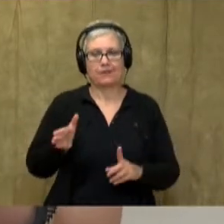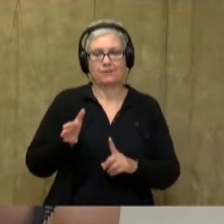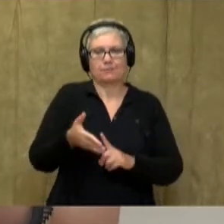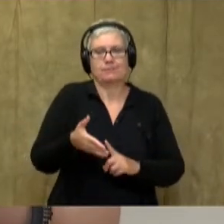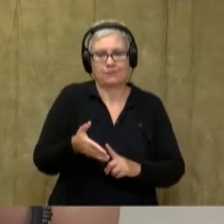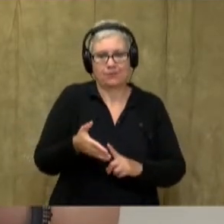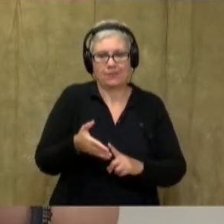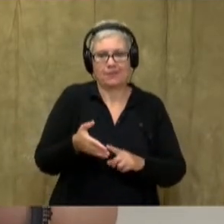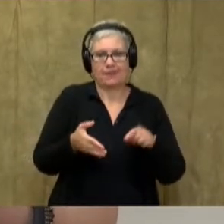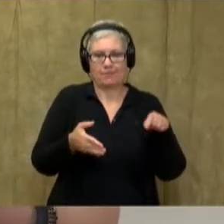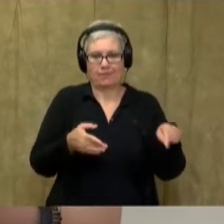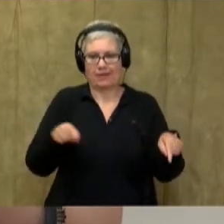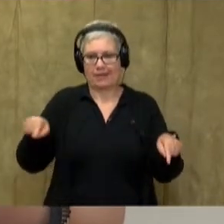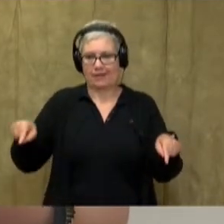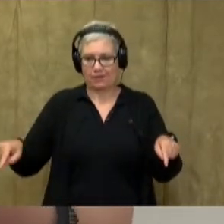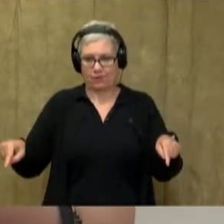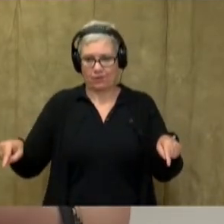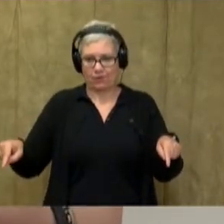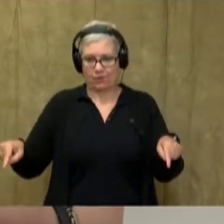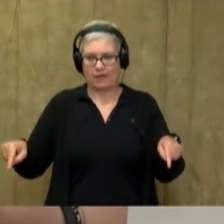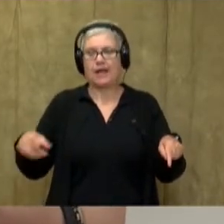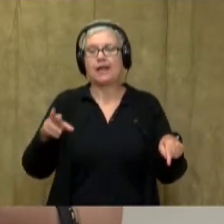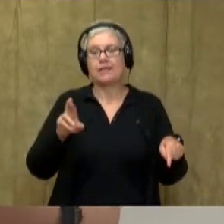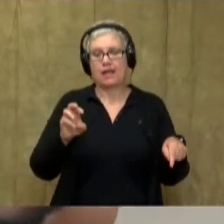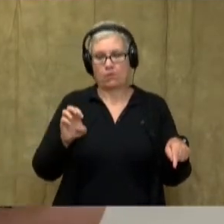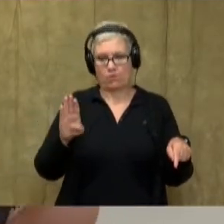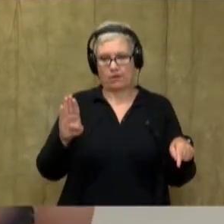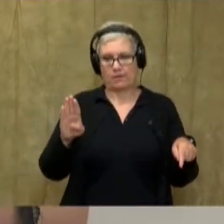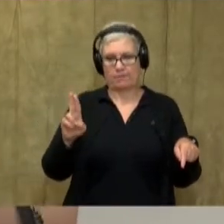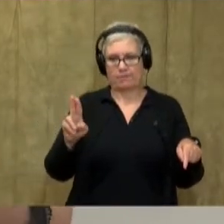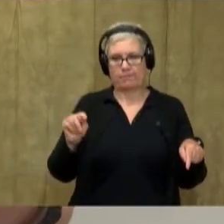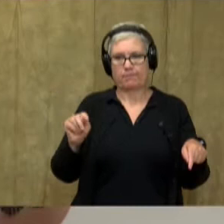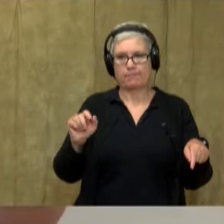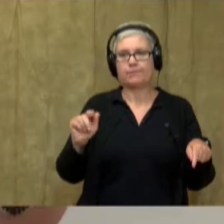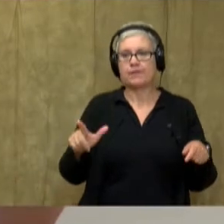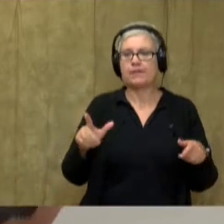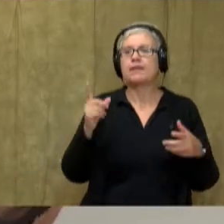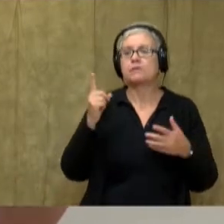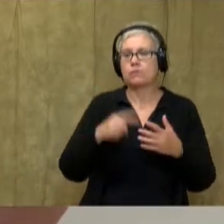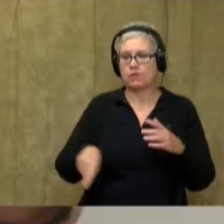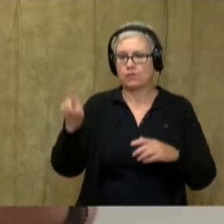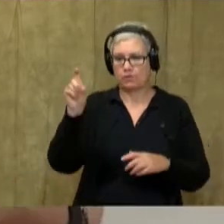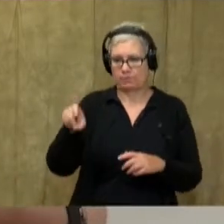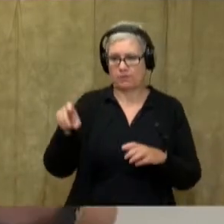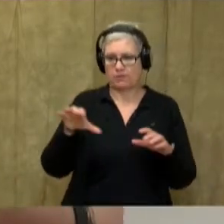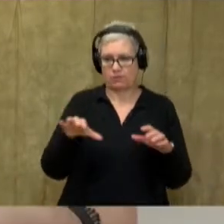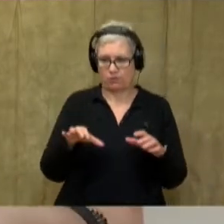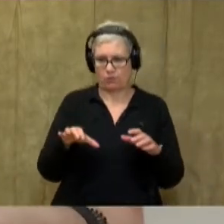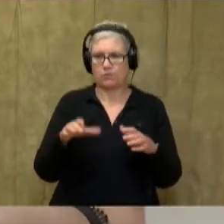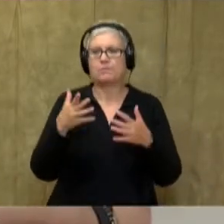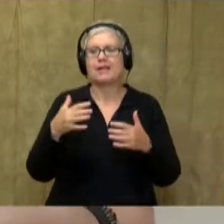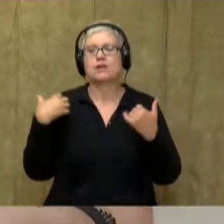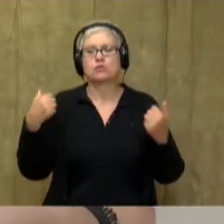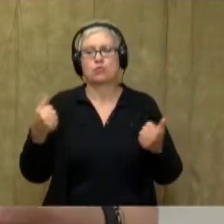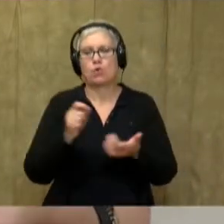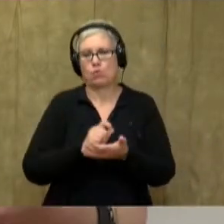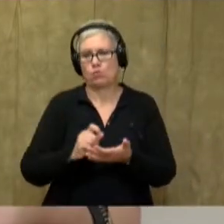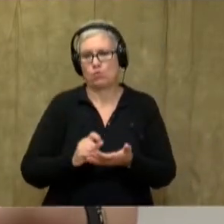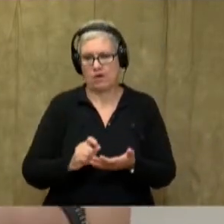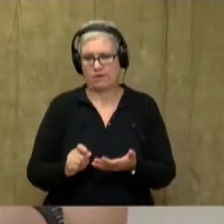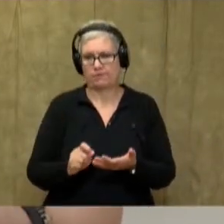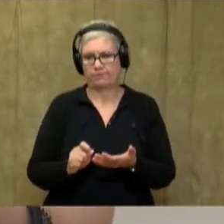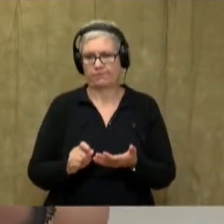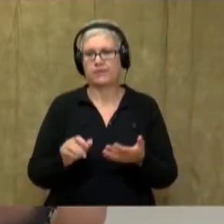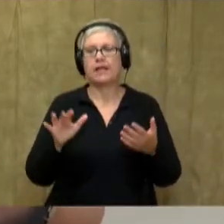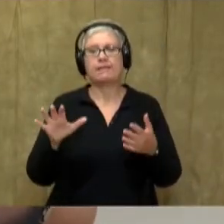making that stronger argument. And that's what you have to do in order to be a very strong writer, okay? And that's what you'll